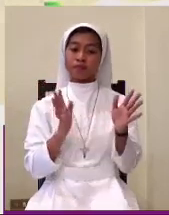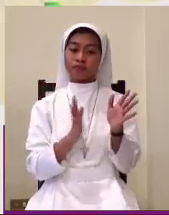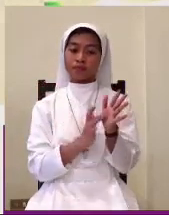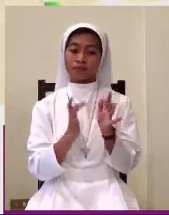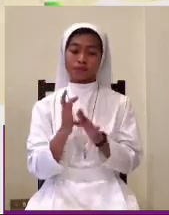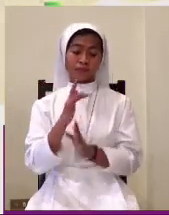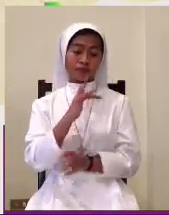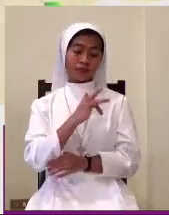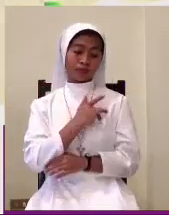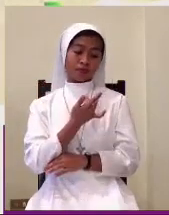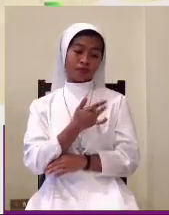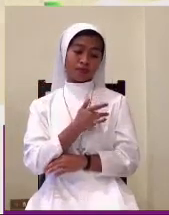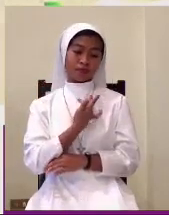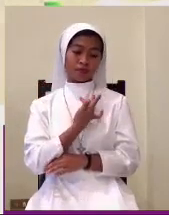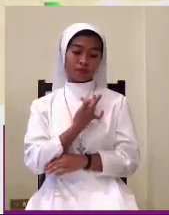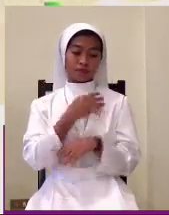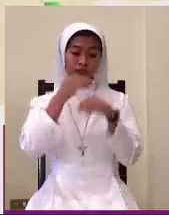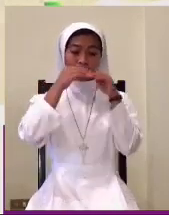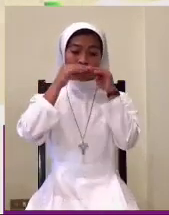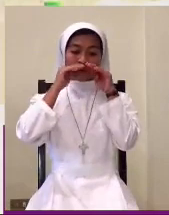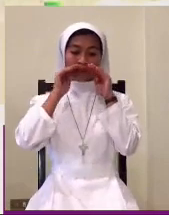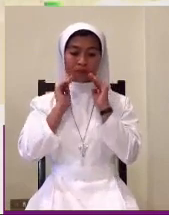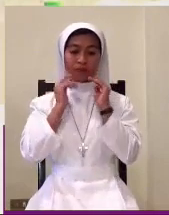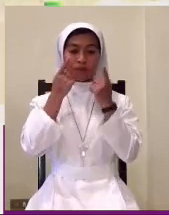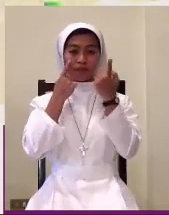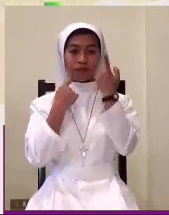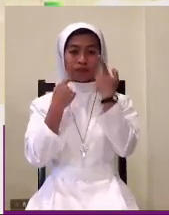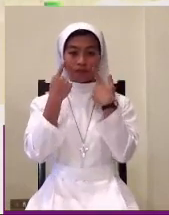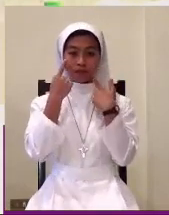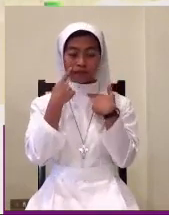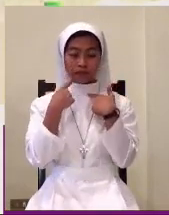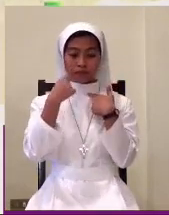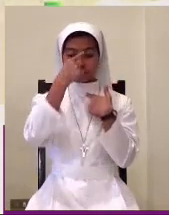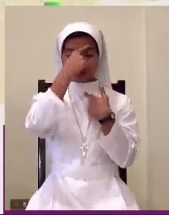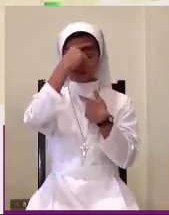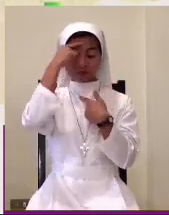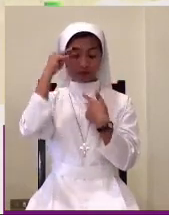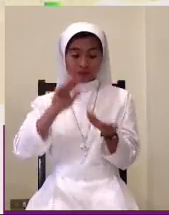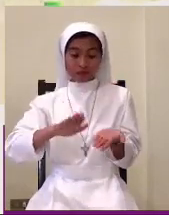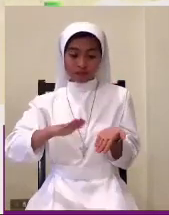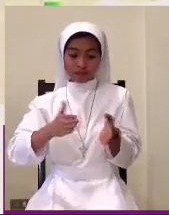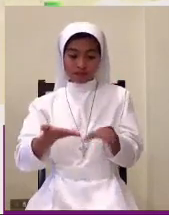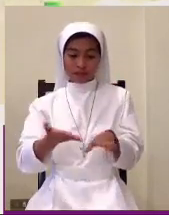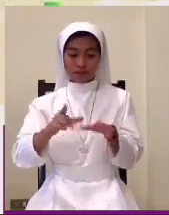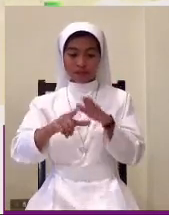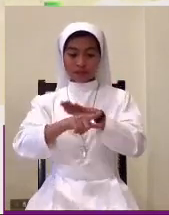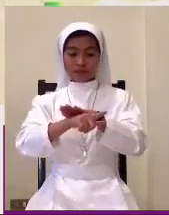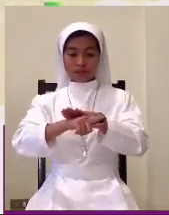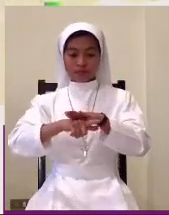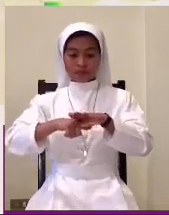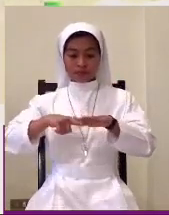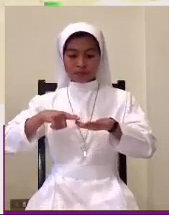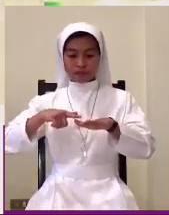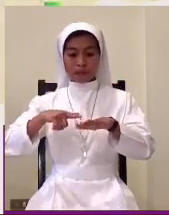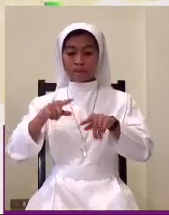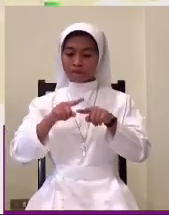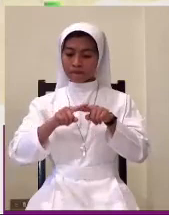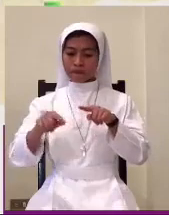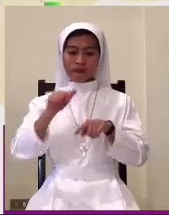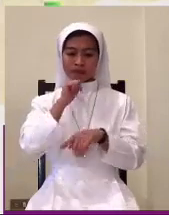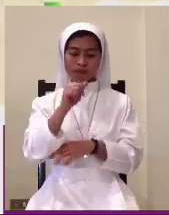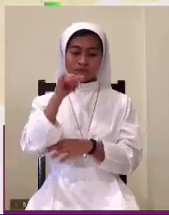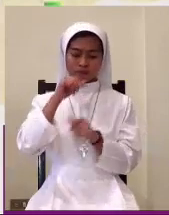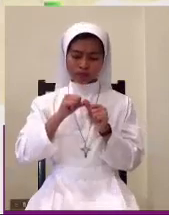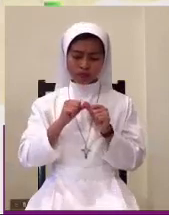of Lazarus. Yet he did not remain in that mode of grief.